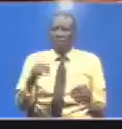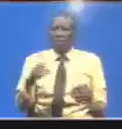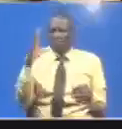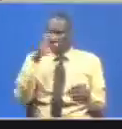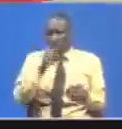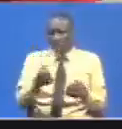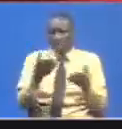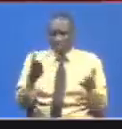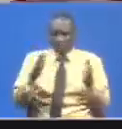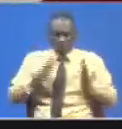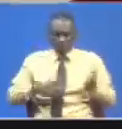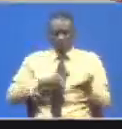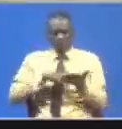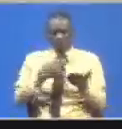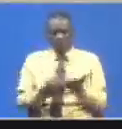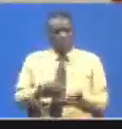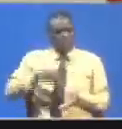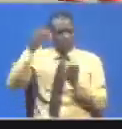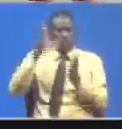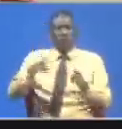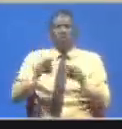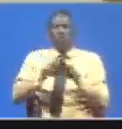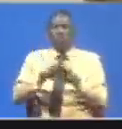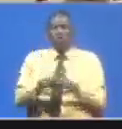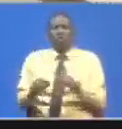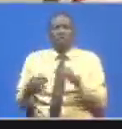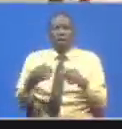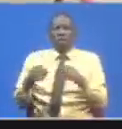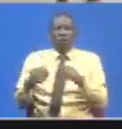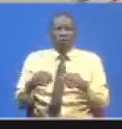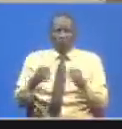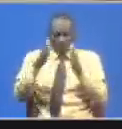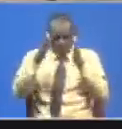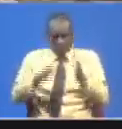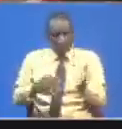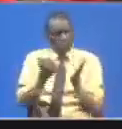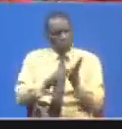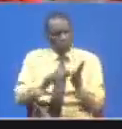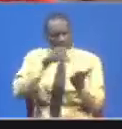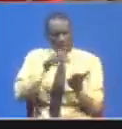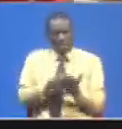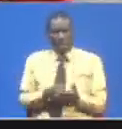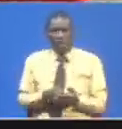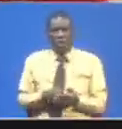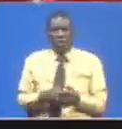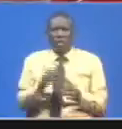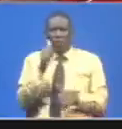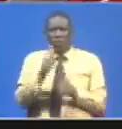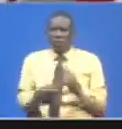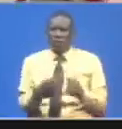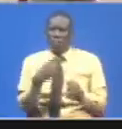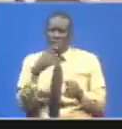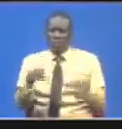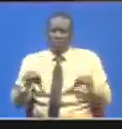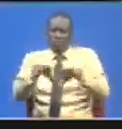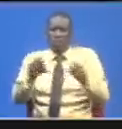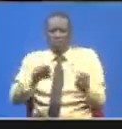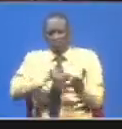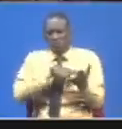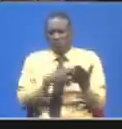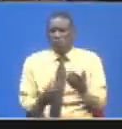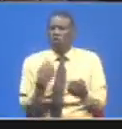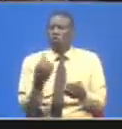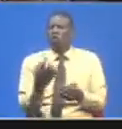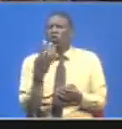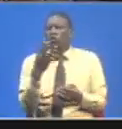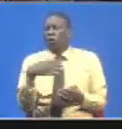human resource. The learners too are facing a more personal problem that can be attributed to system failures. Only 4